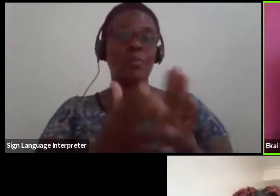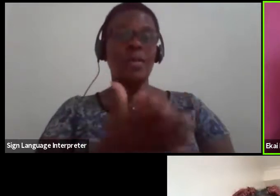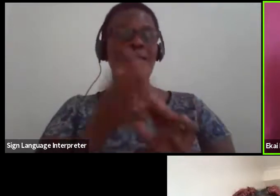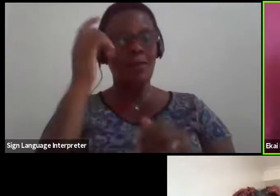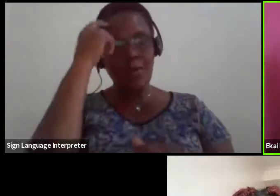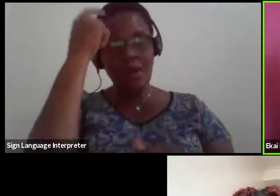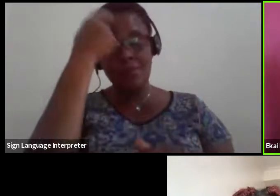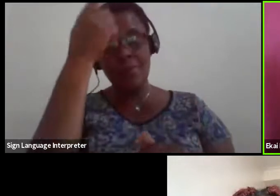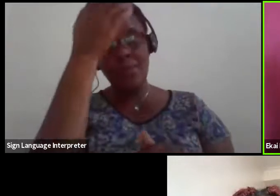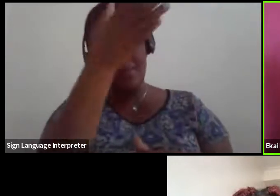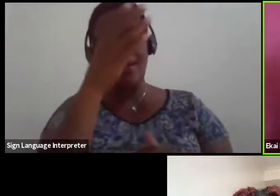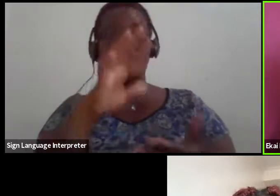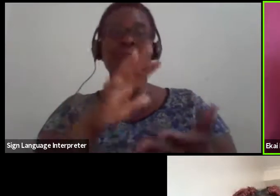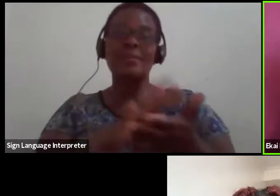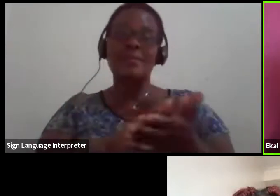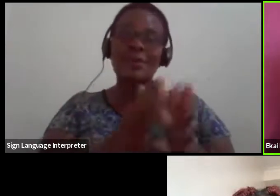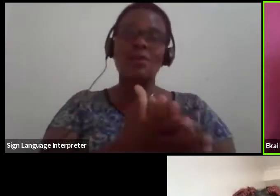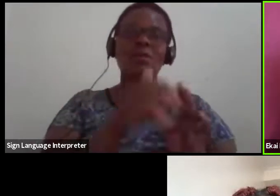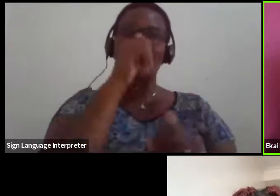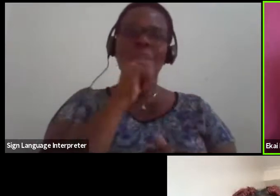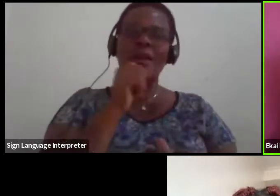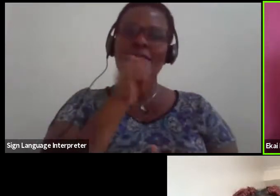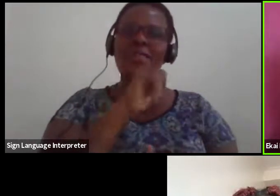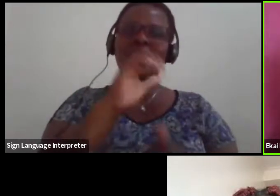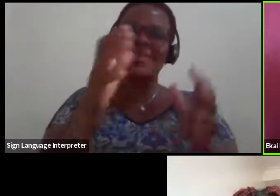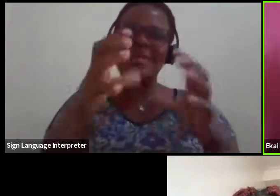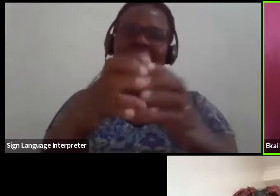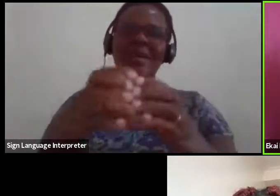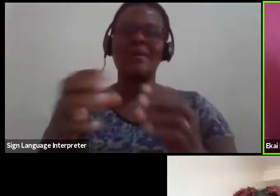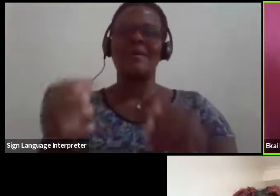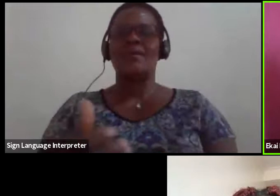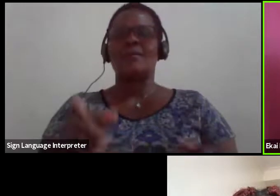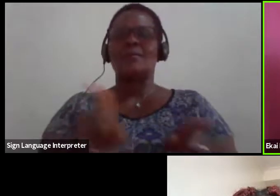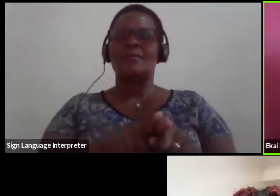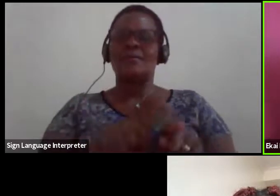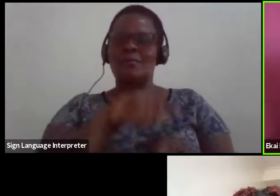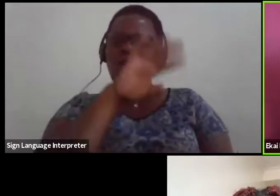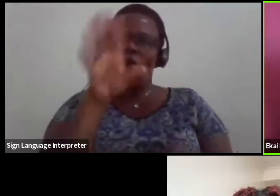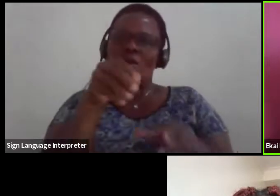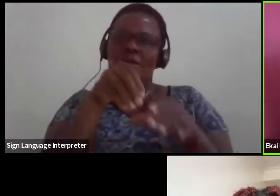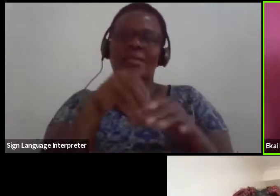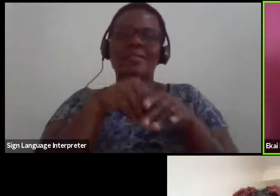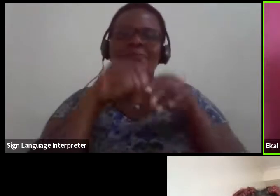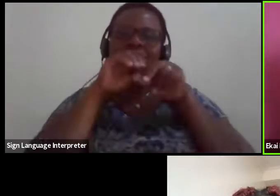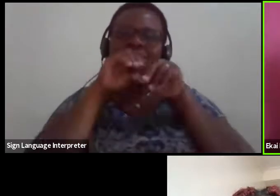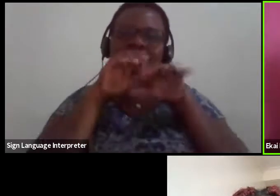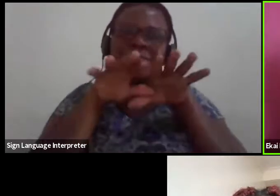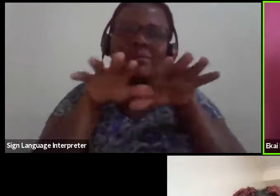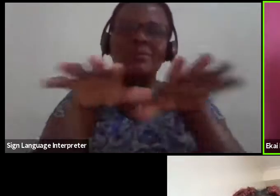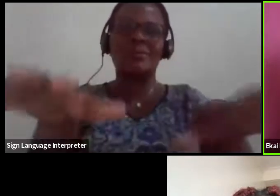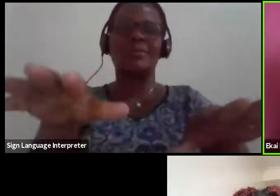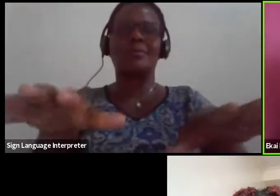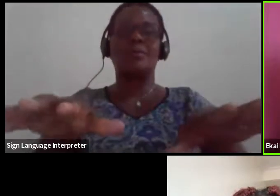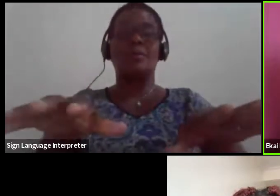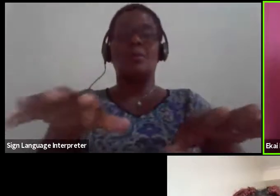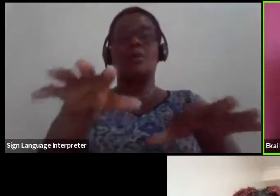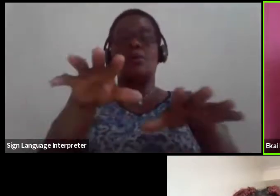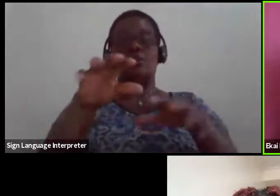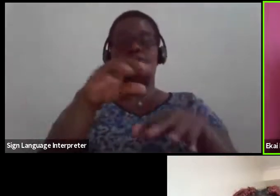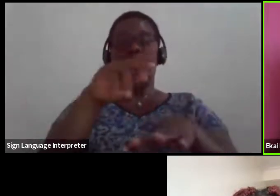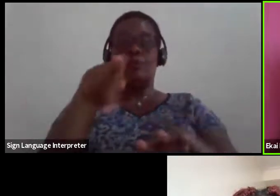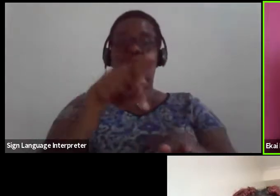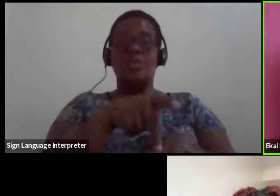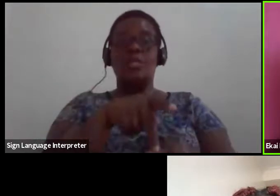private sector and civil society, to try to spread the message and the principle that we stand